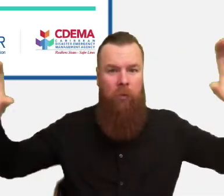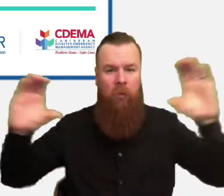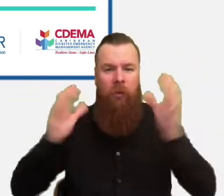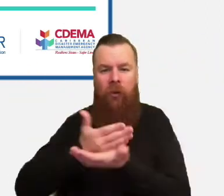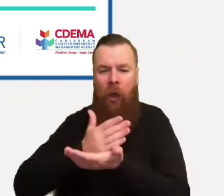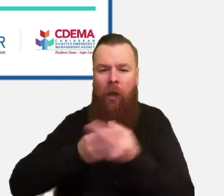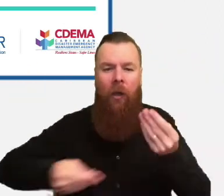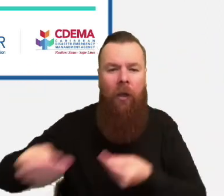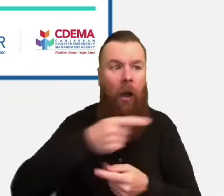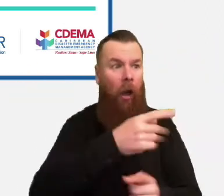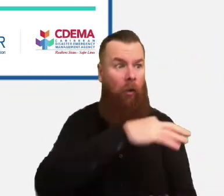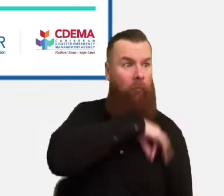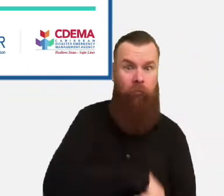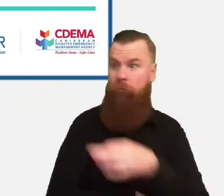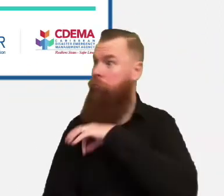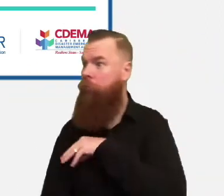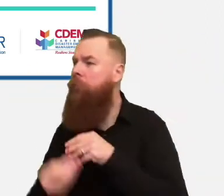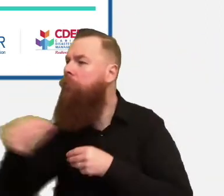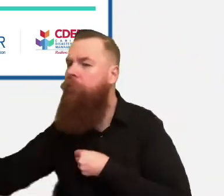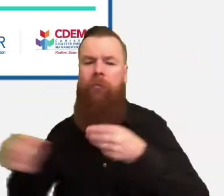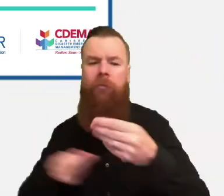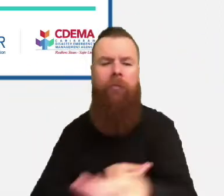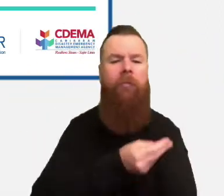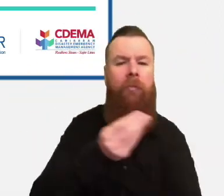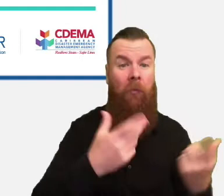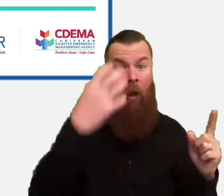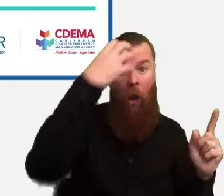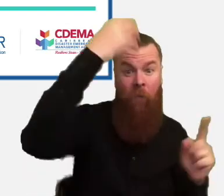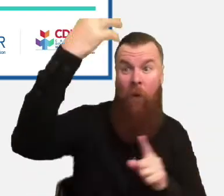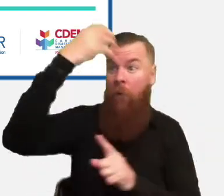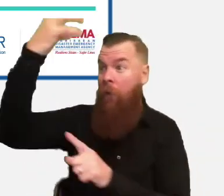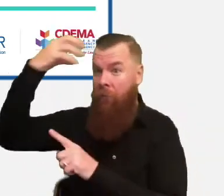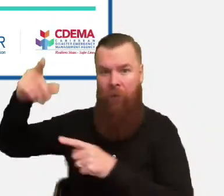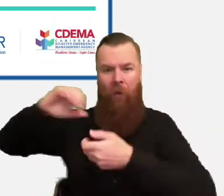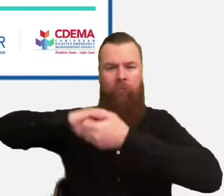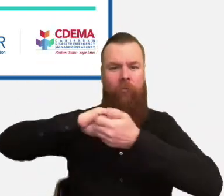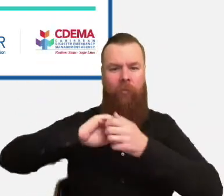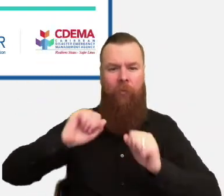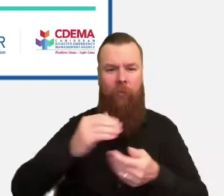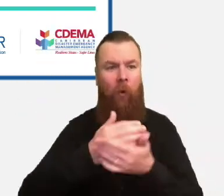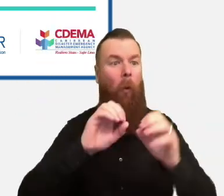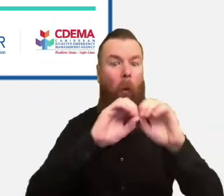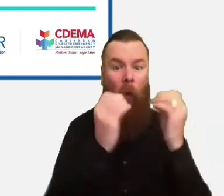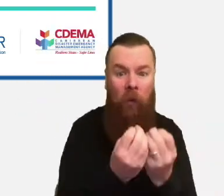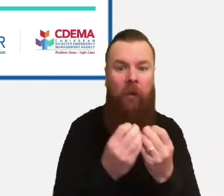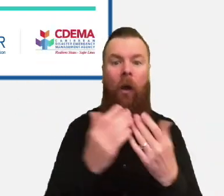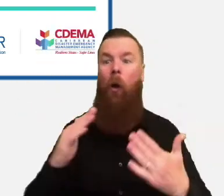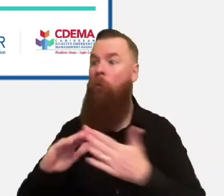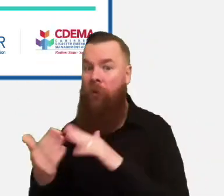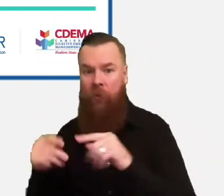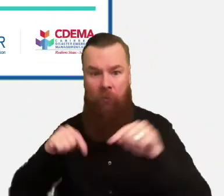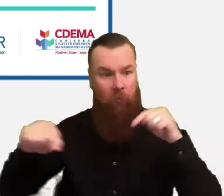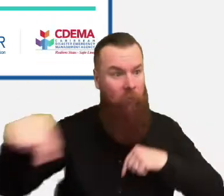government, between supply chain players, but also with the community. And in fact, the example I want to show here is